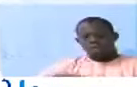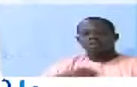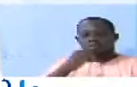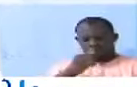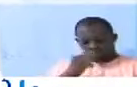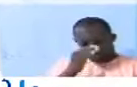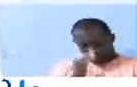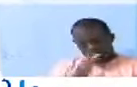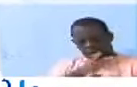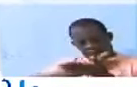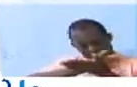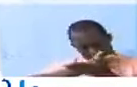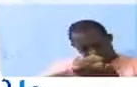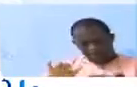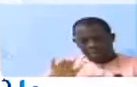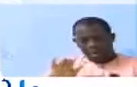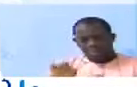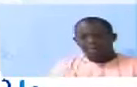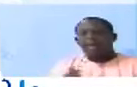enough.